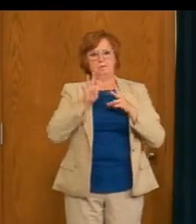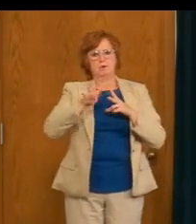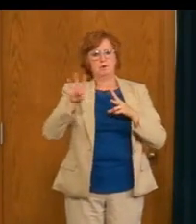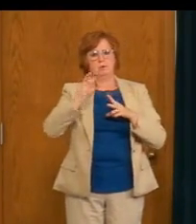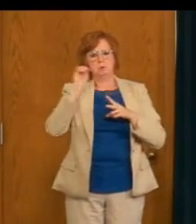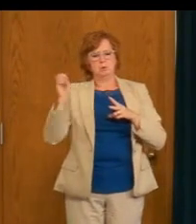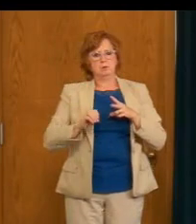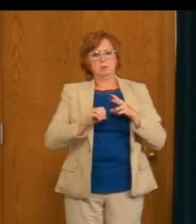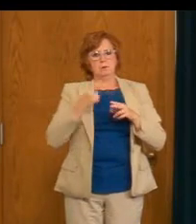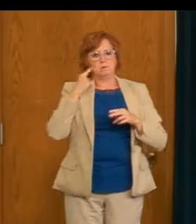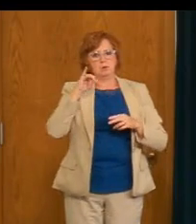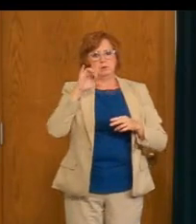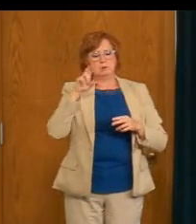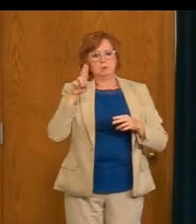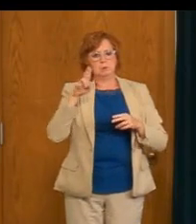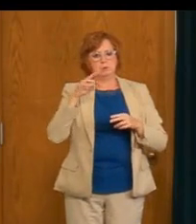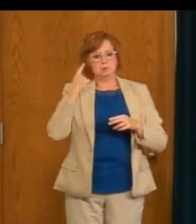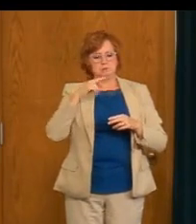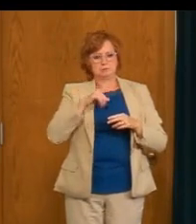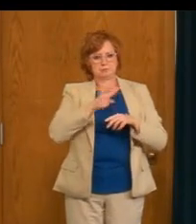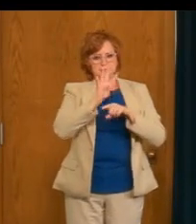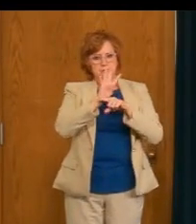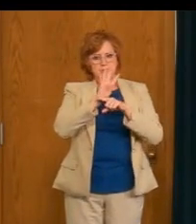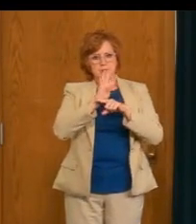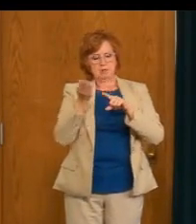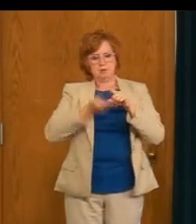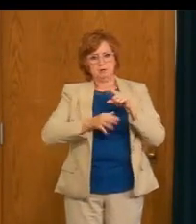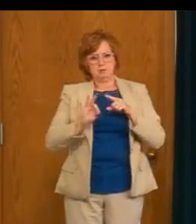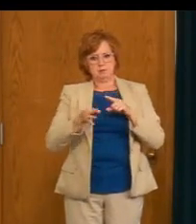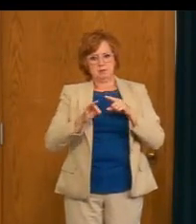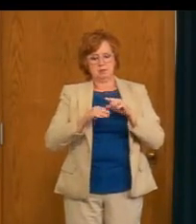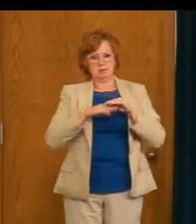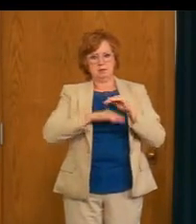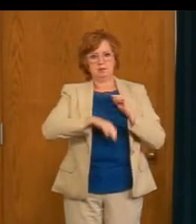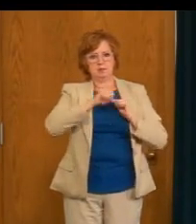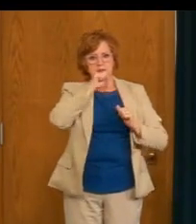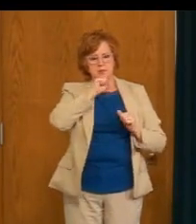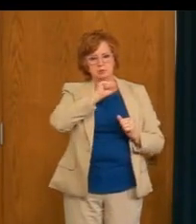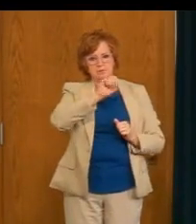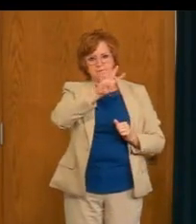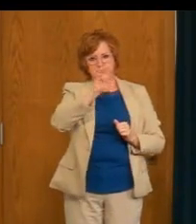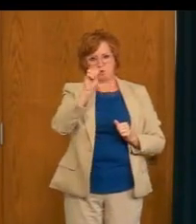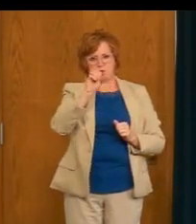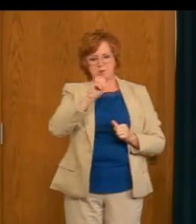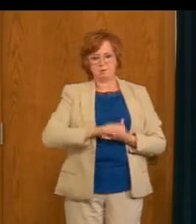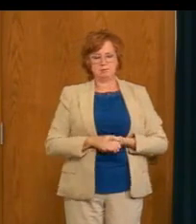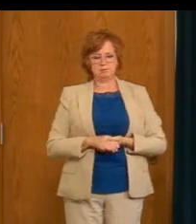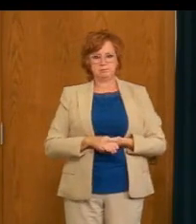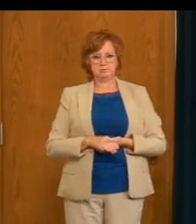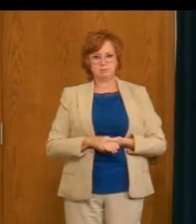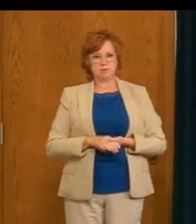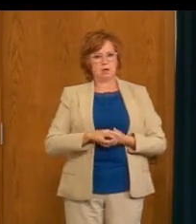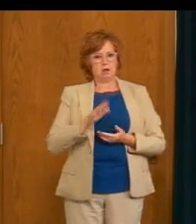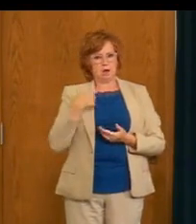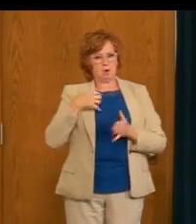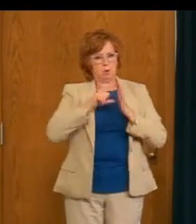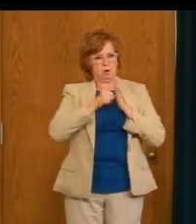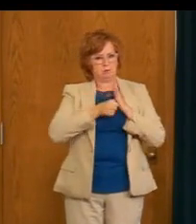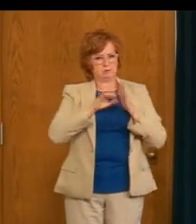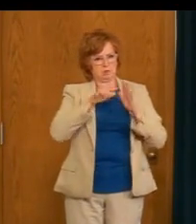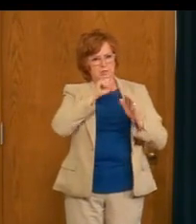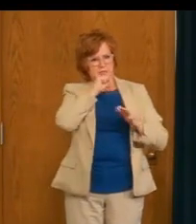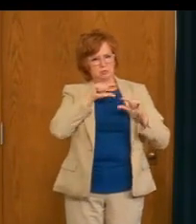June, so 4 out of 9 patients were less than 40 years old. So this is really something that I want to highlight, that